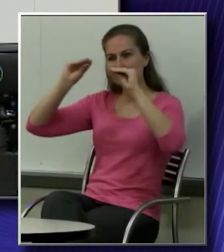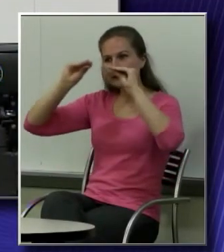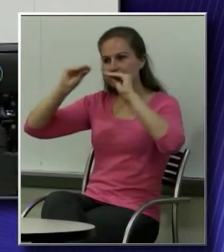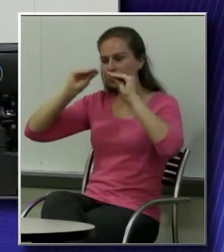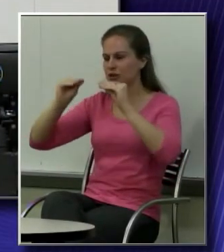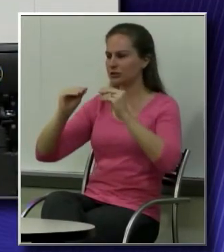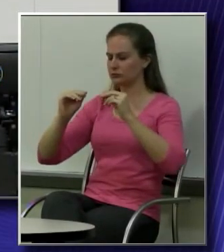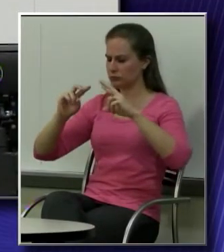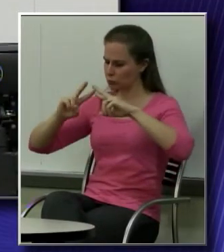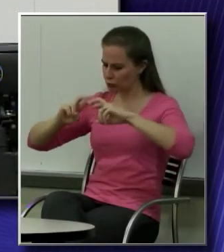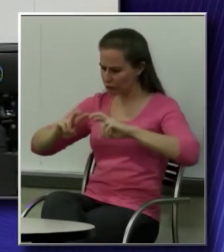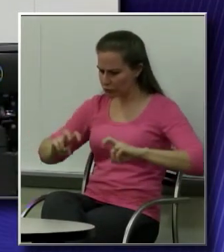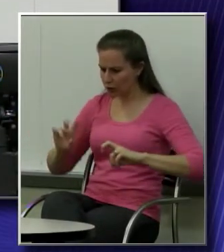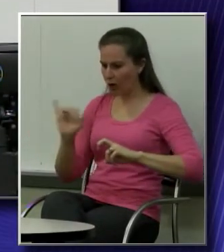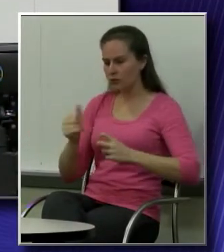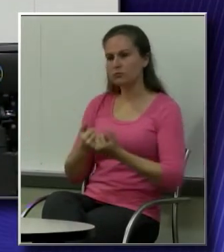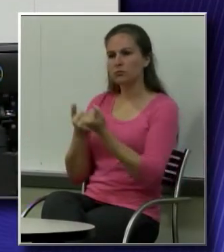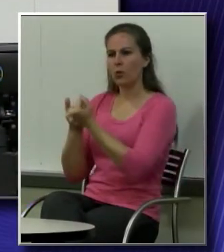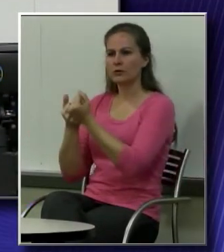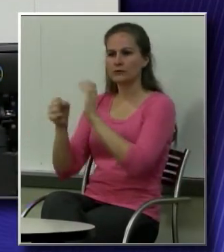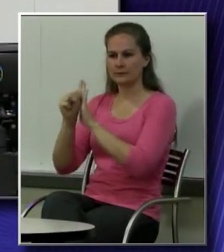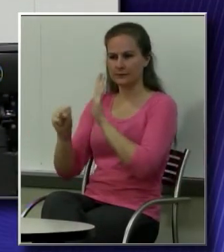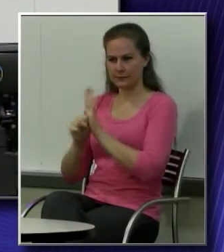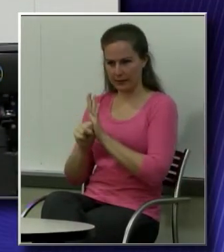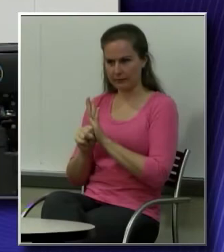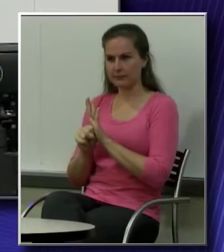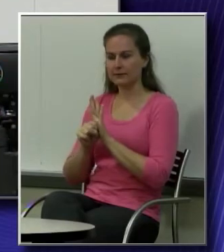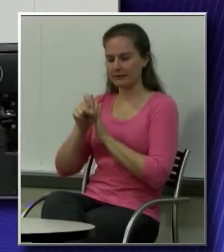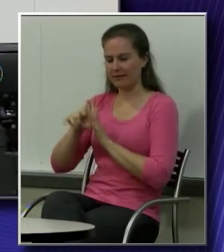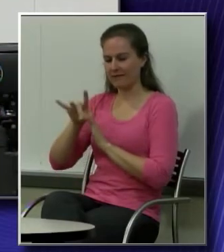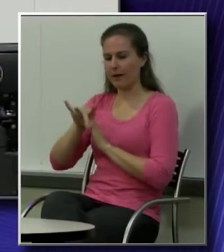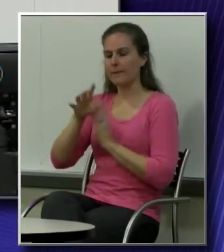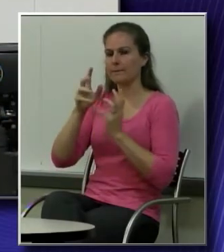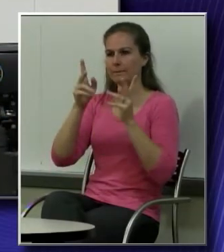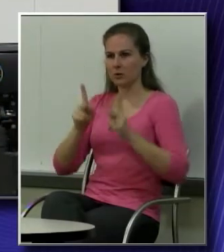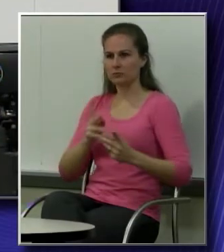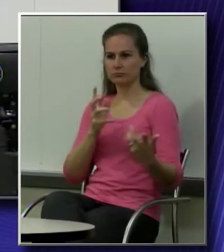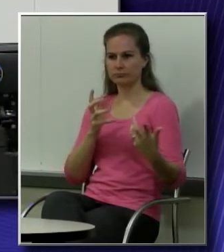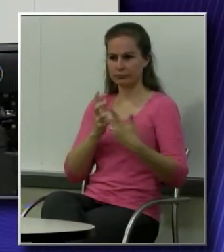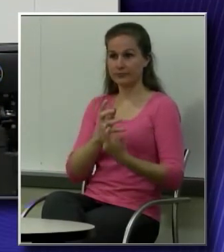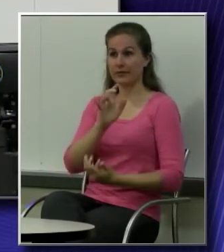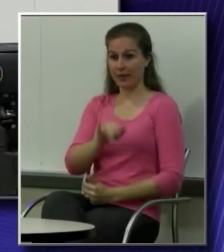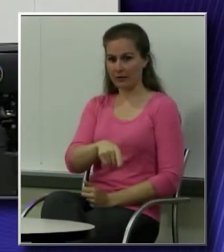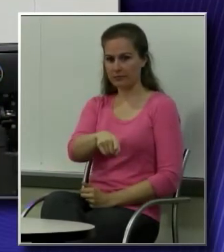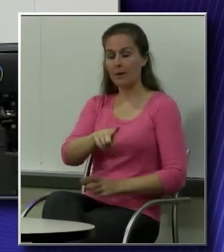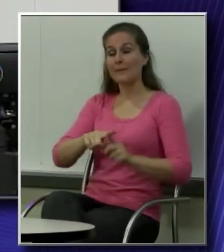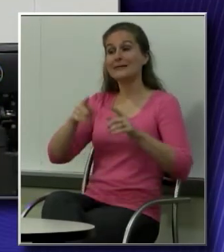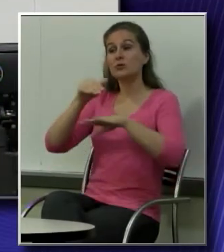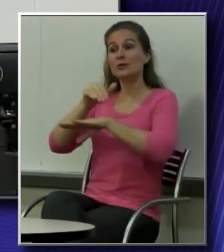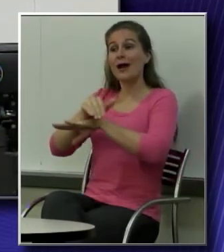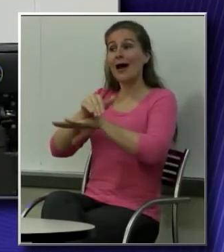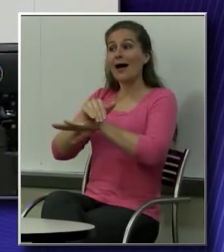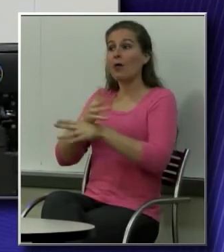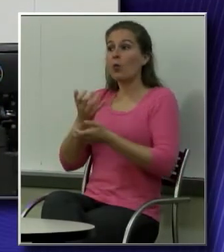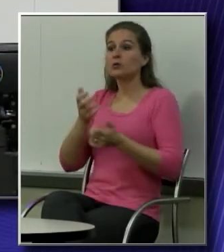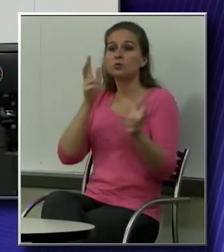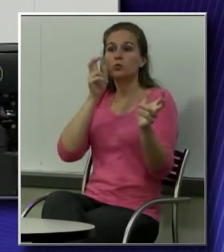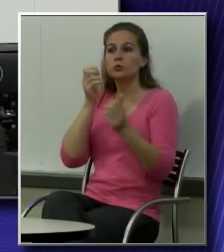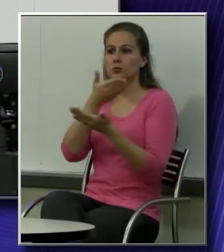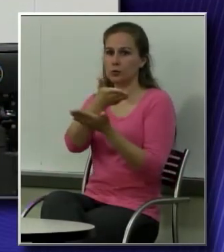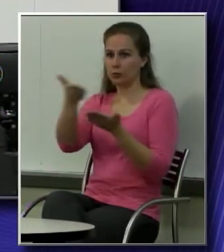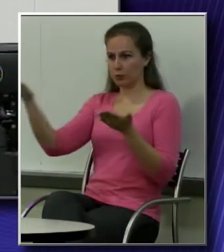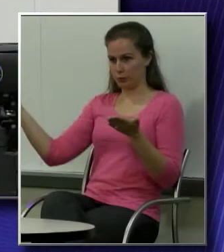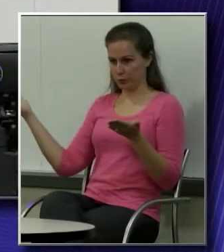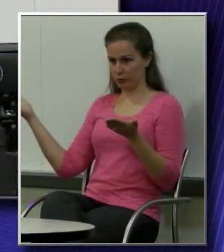and service to the state. But tonight, we are here to listen to you. We want you